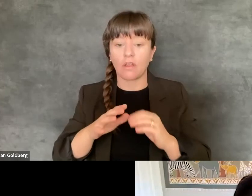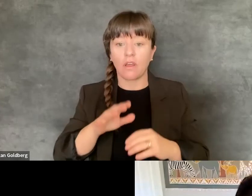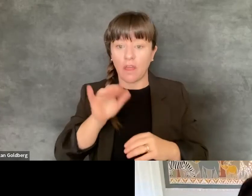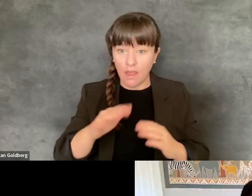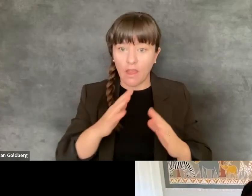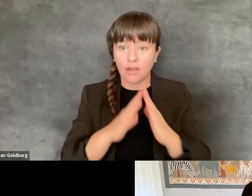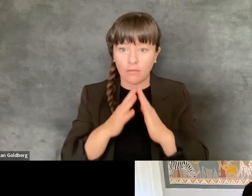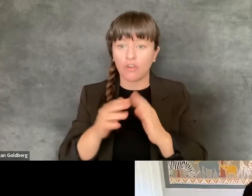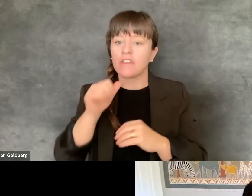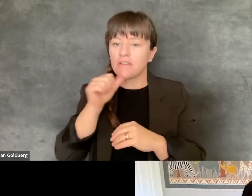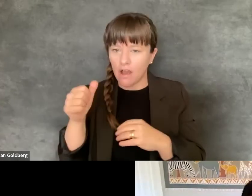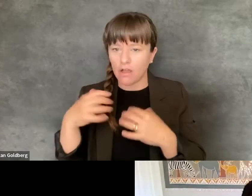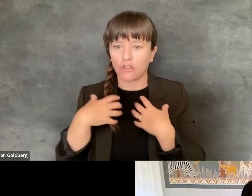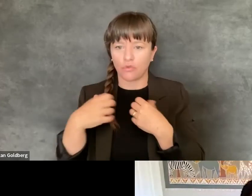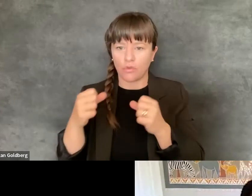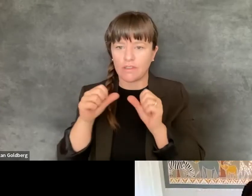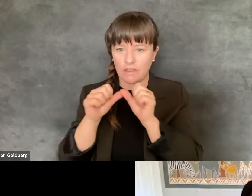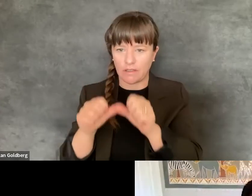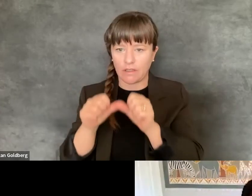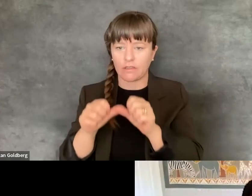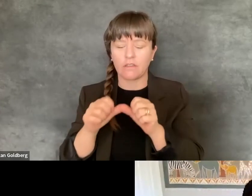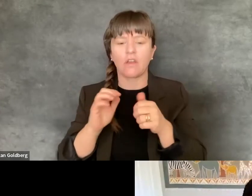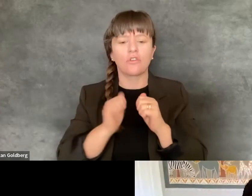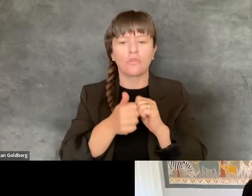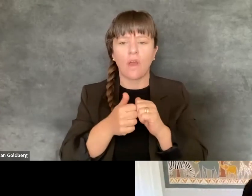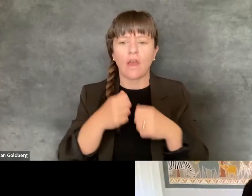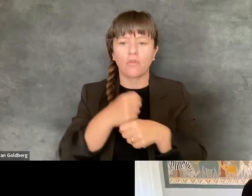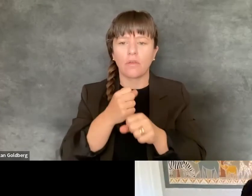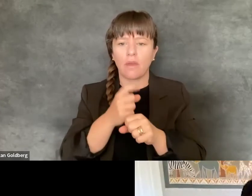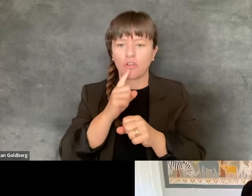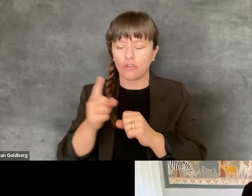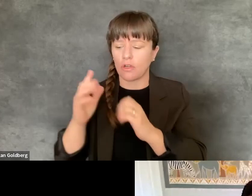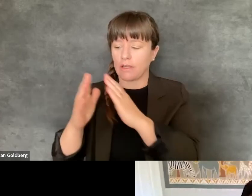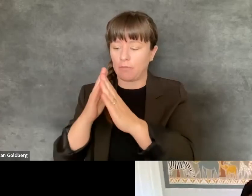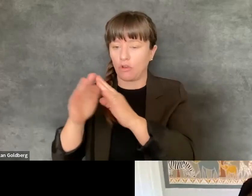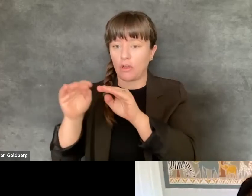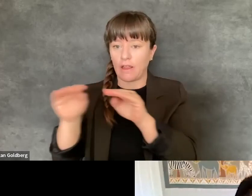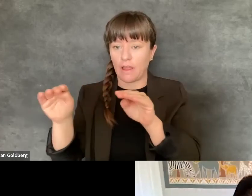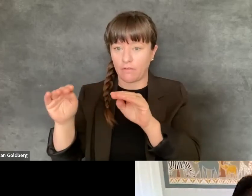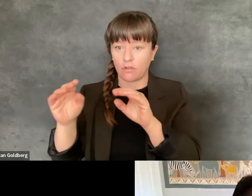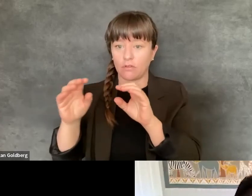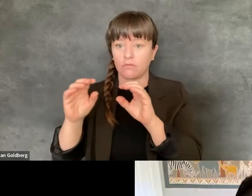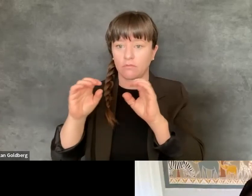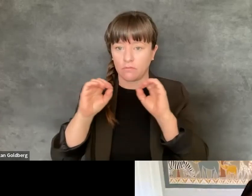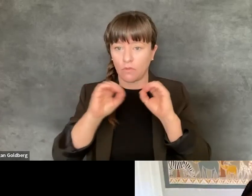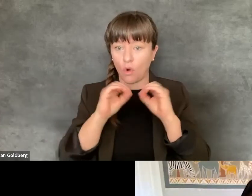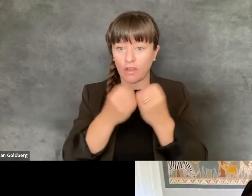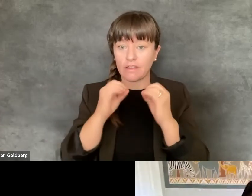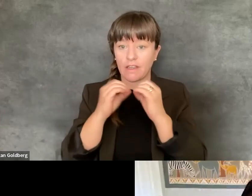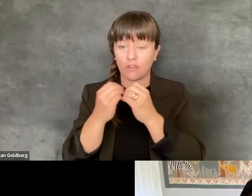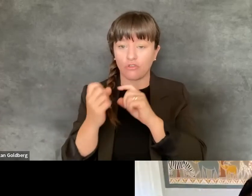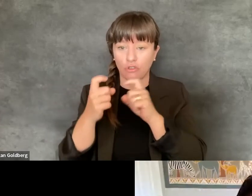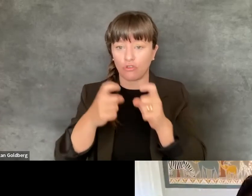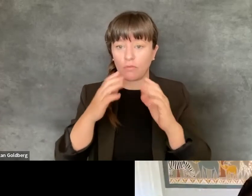resilient. And so how do you ensure, as community level organizations, to contribute to community resilience? I think it's looking